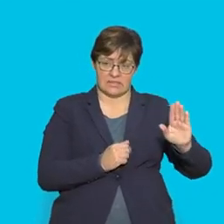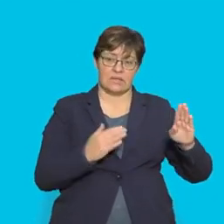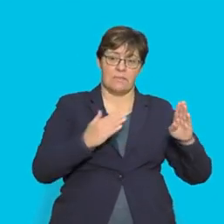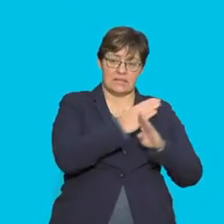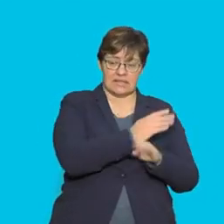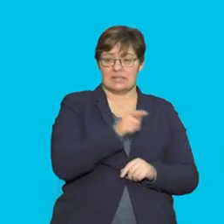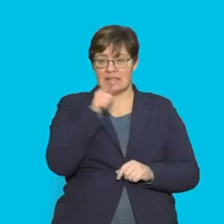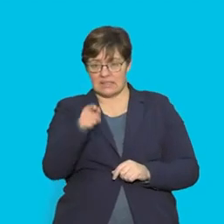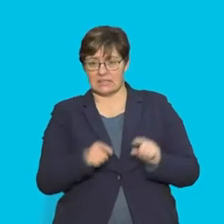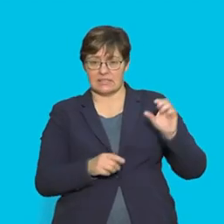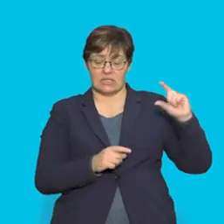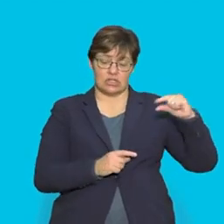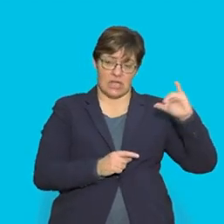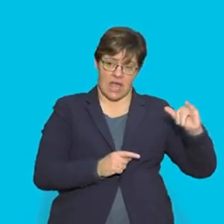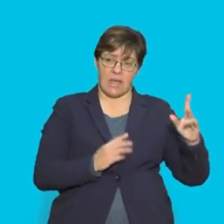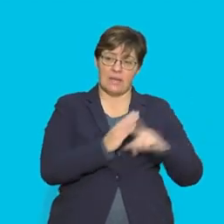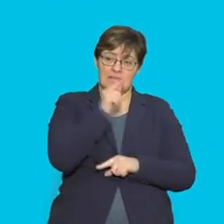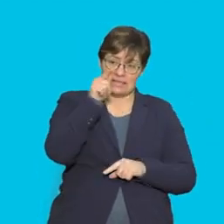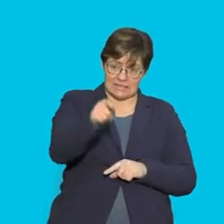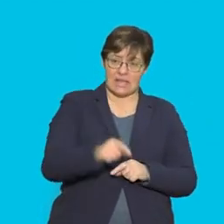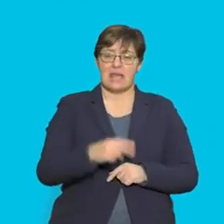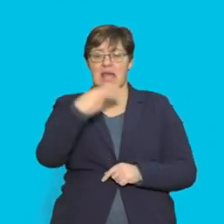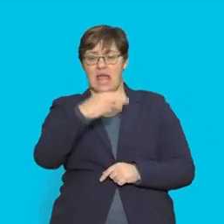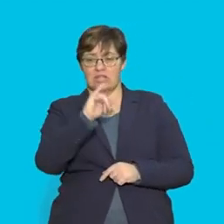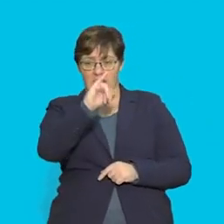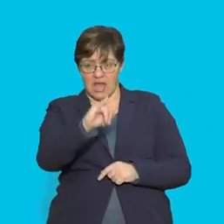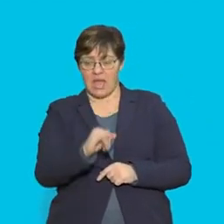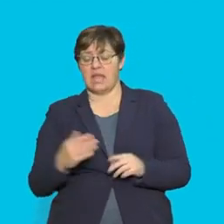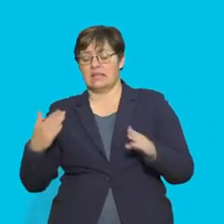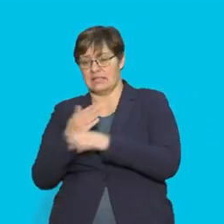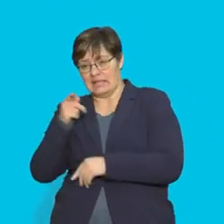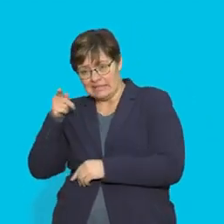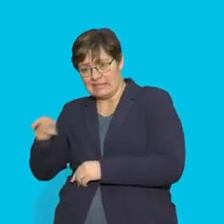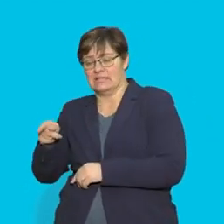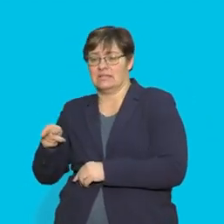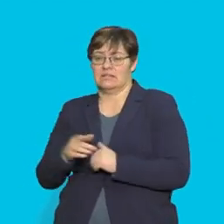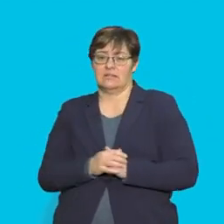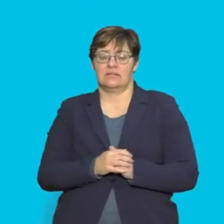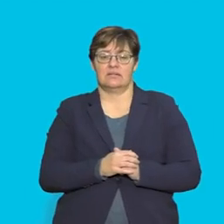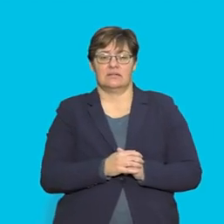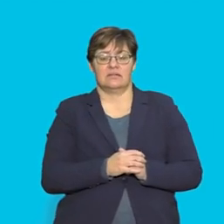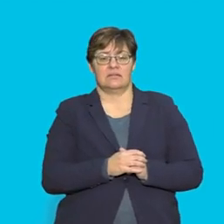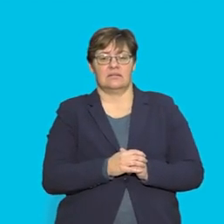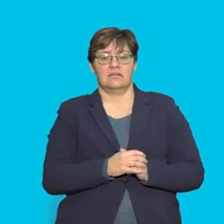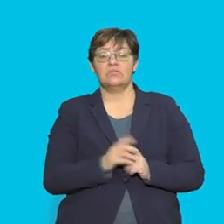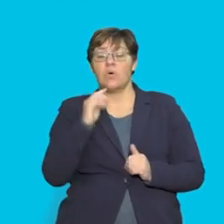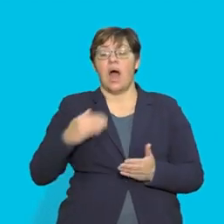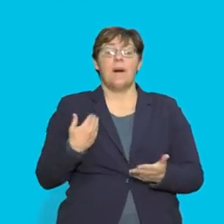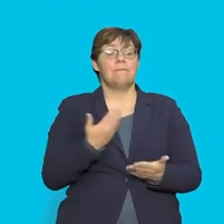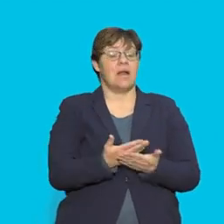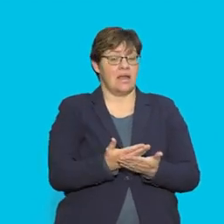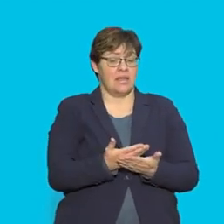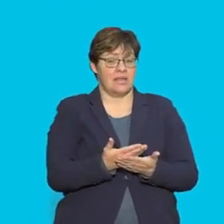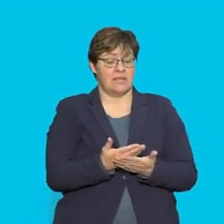that and this bisects that, right? So that is that one and that is that one. All right, so to apply this, we